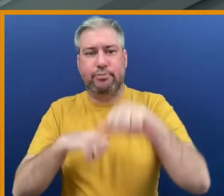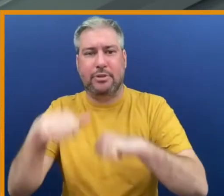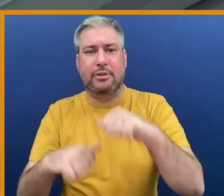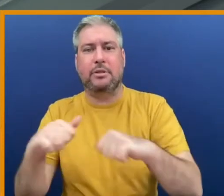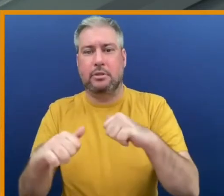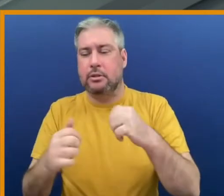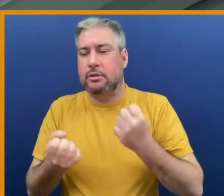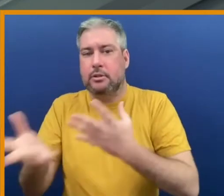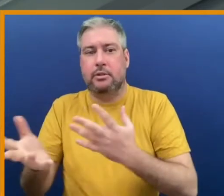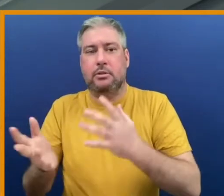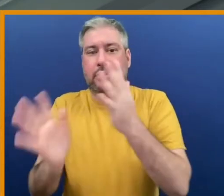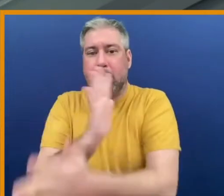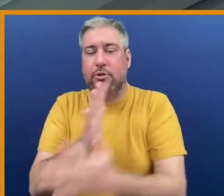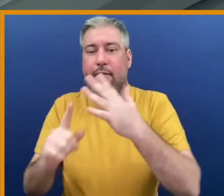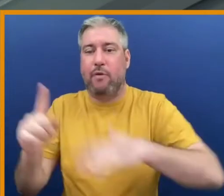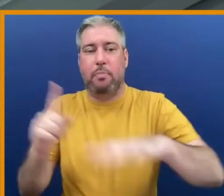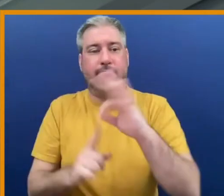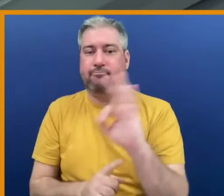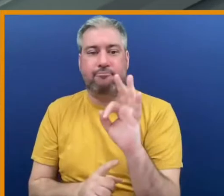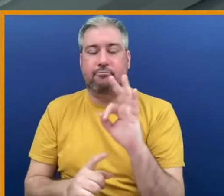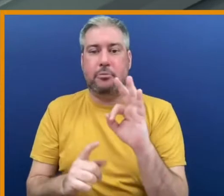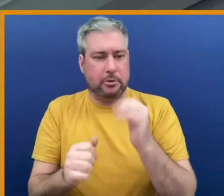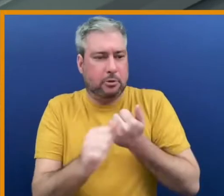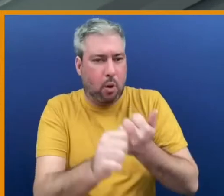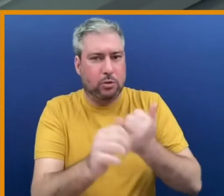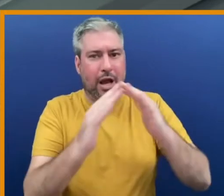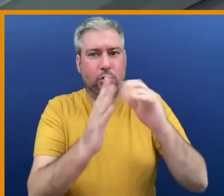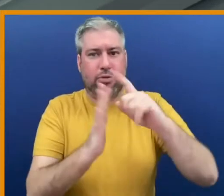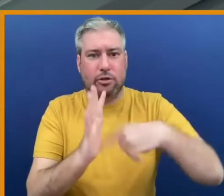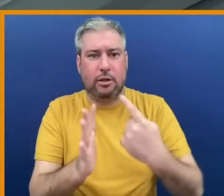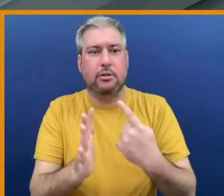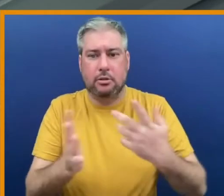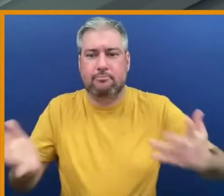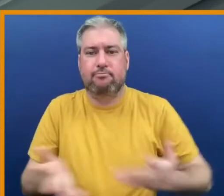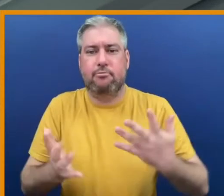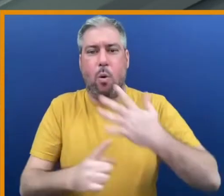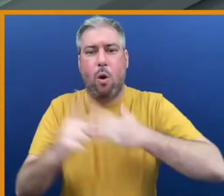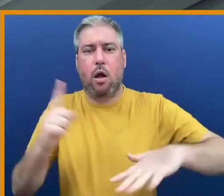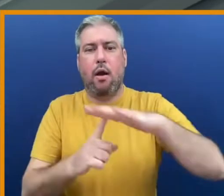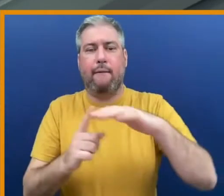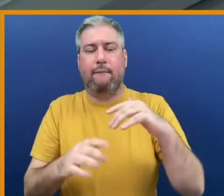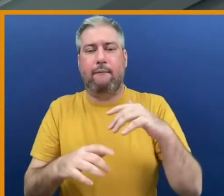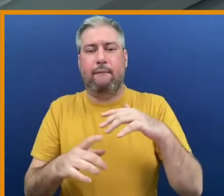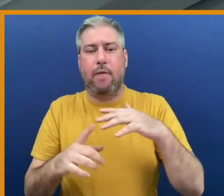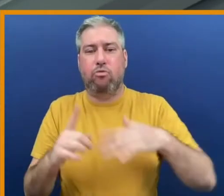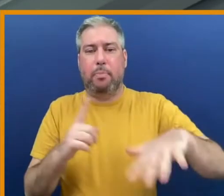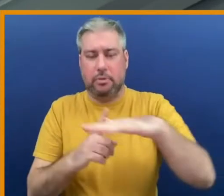the right policies and funding, we could do so much more. Conference, I encourage you to support this motion. It will give Liberal